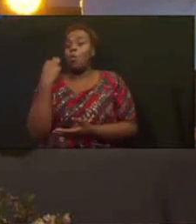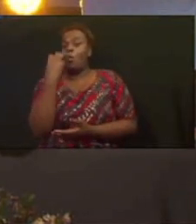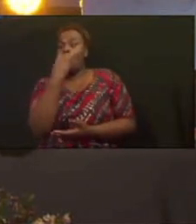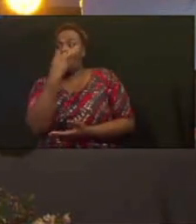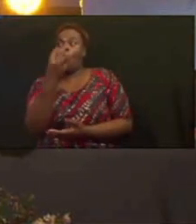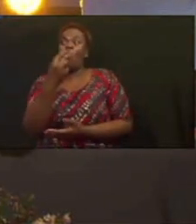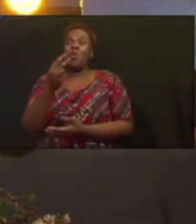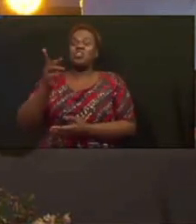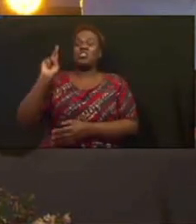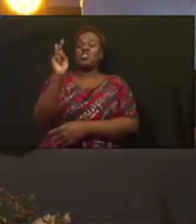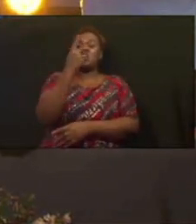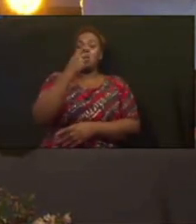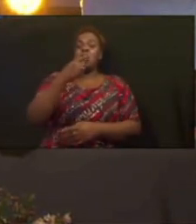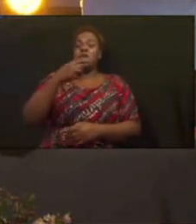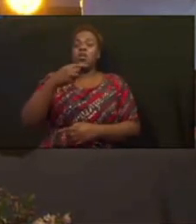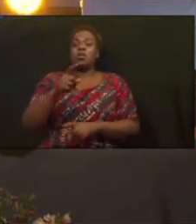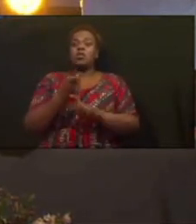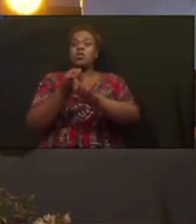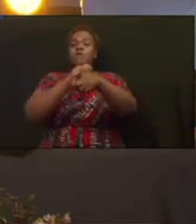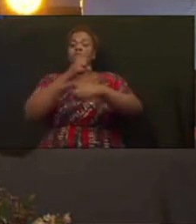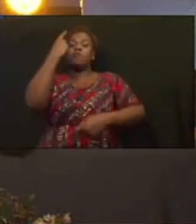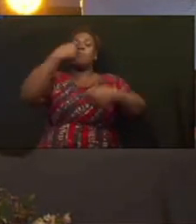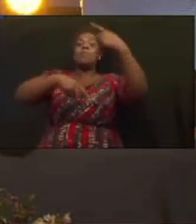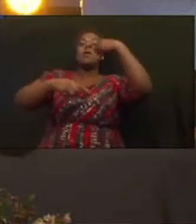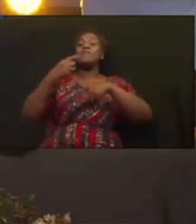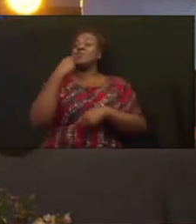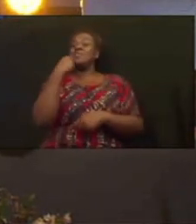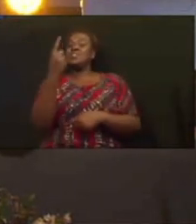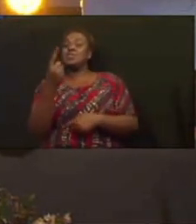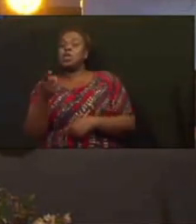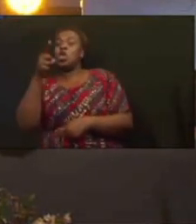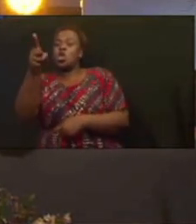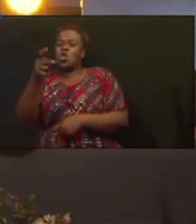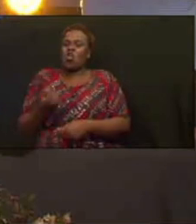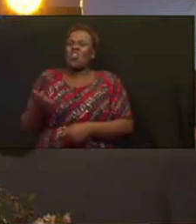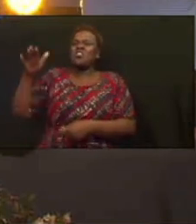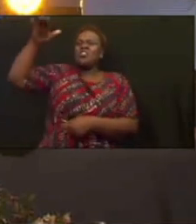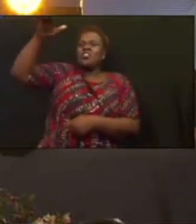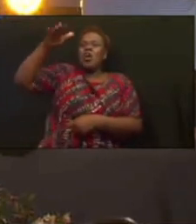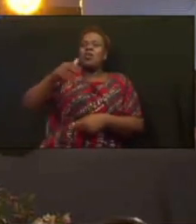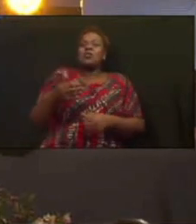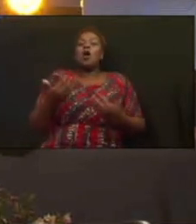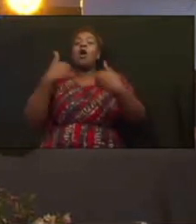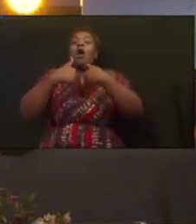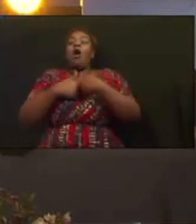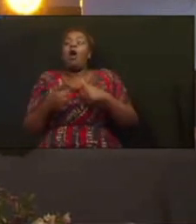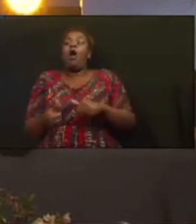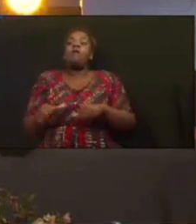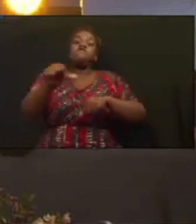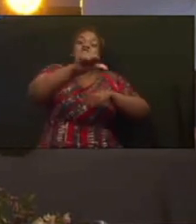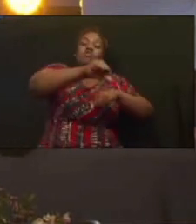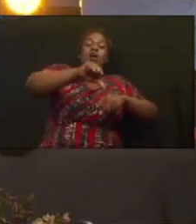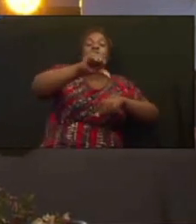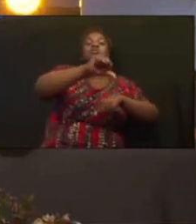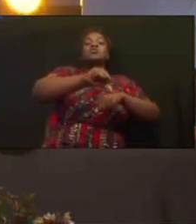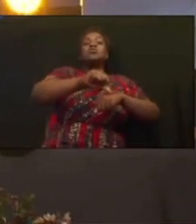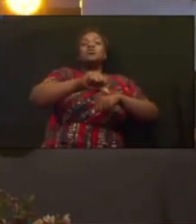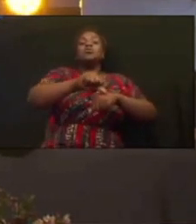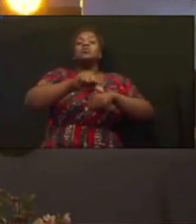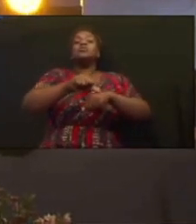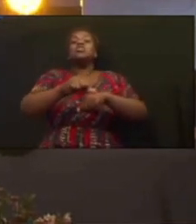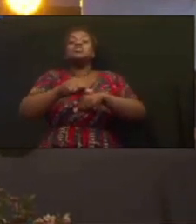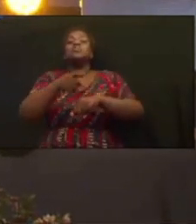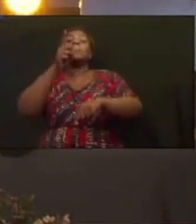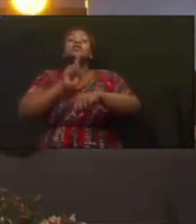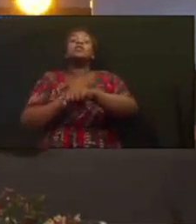saying, come on, daughter of Israel, arise. You are the one carrying my mantle. Don't keep people down. The healing